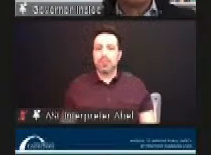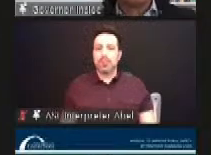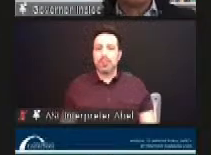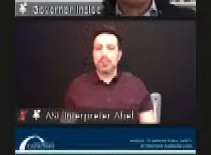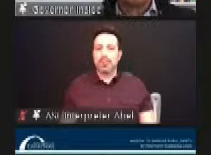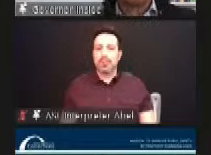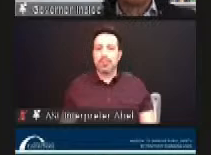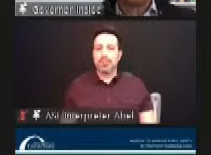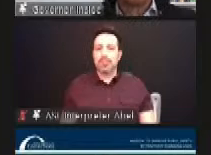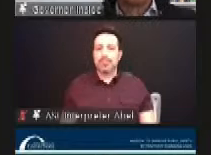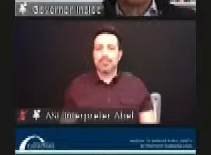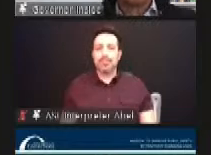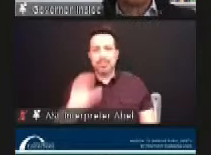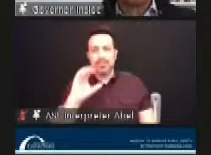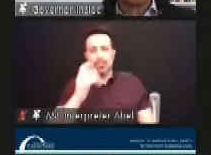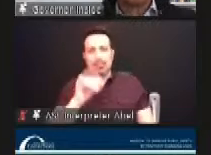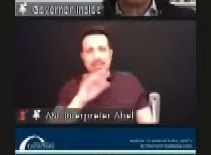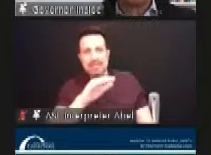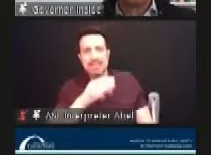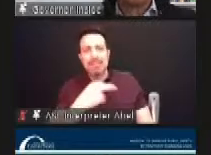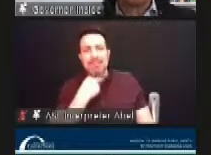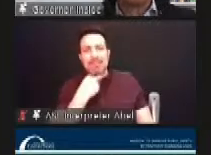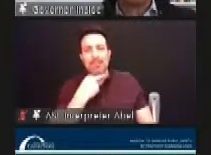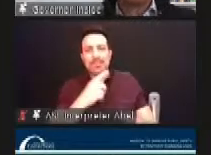Oh, Steve, it looks like you're on mute.